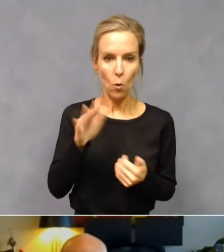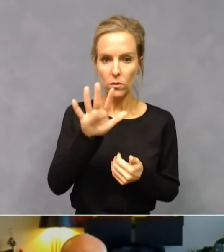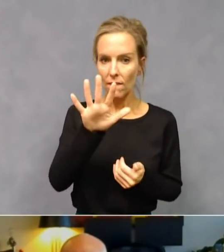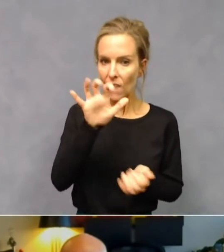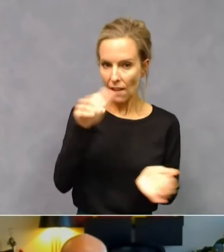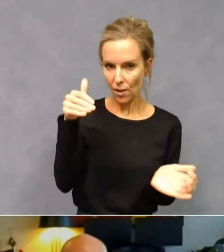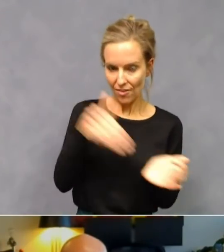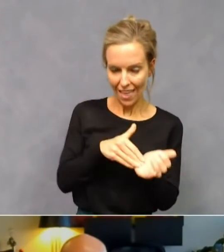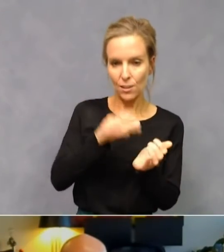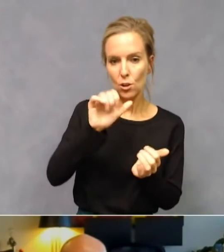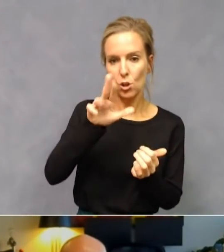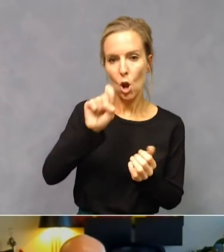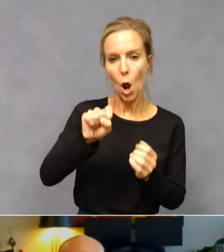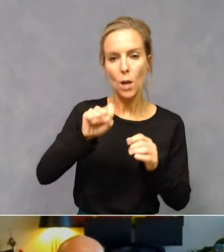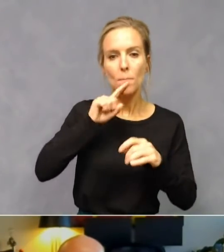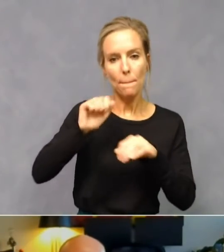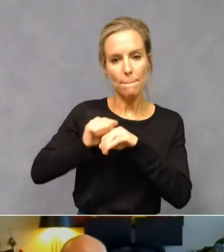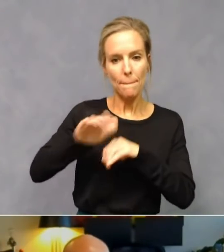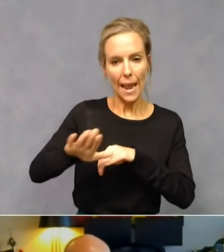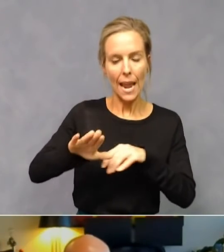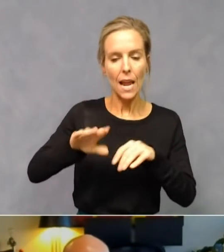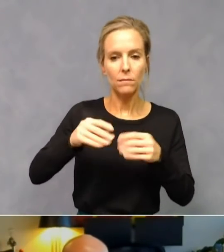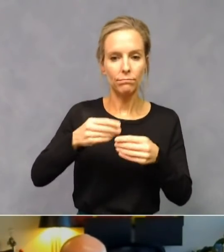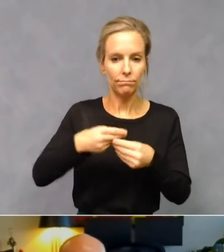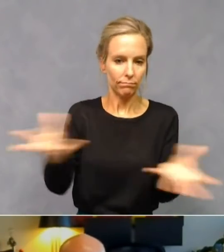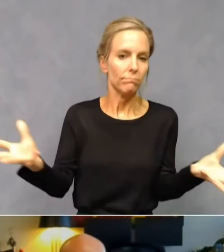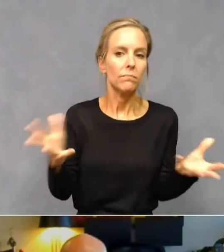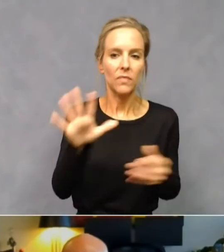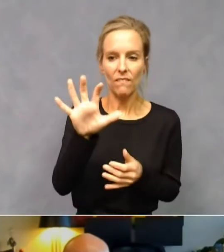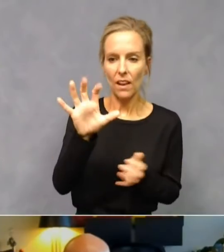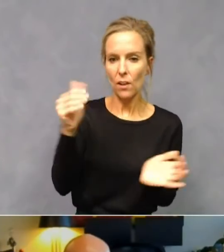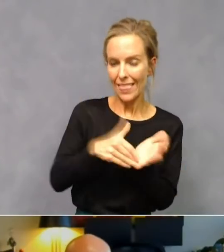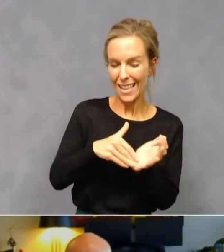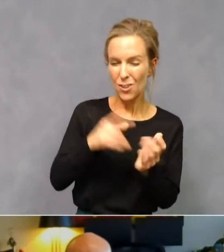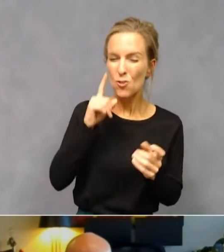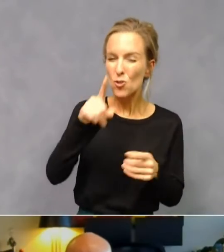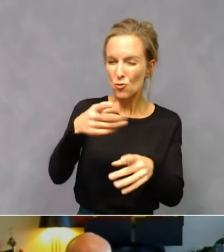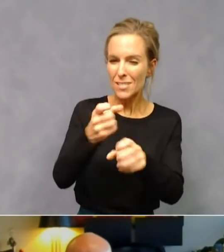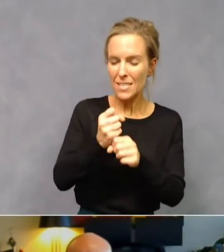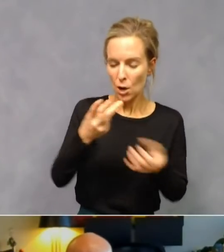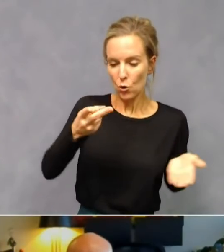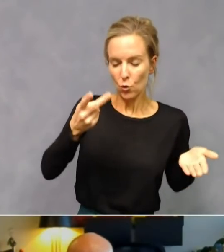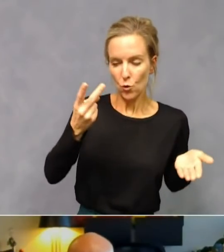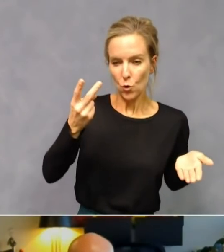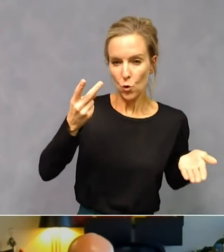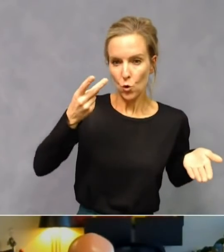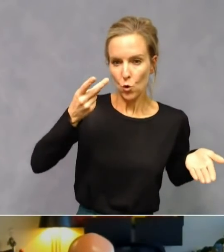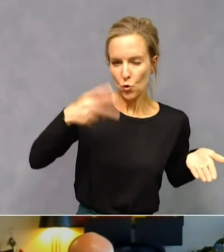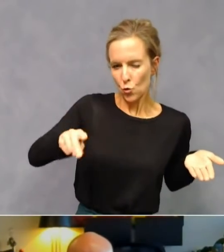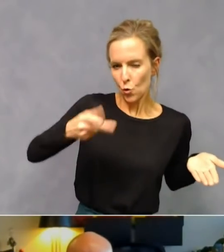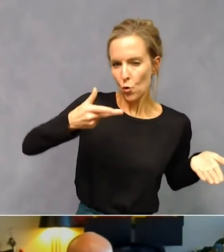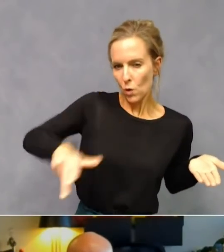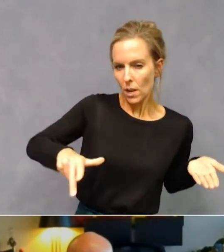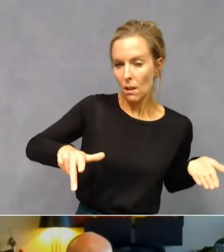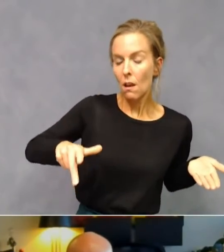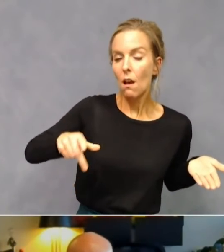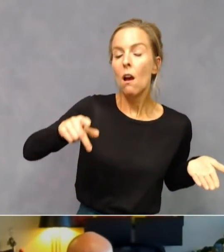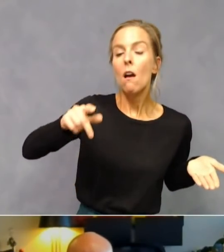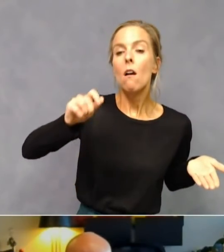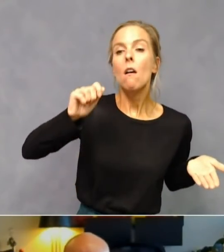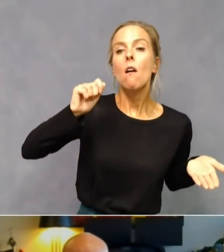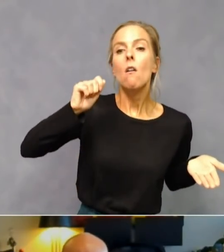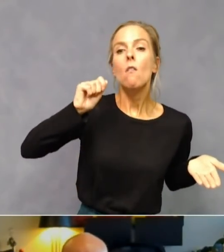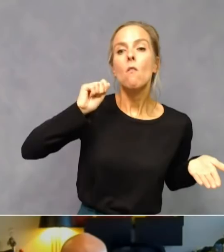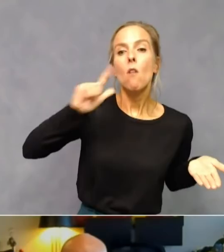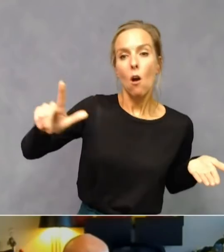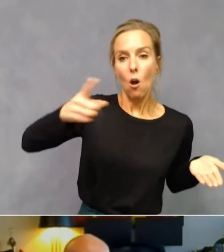sent out and are being distributed. So within the next 2 to 3 weeks, everyone who is due to get a